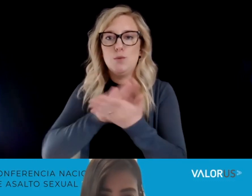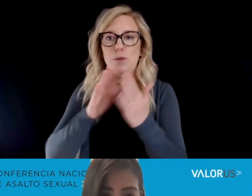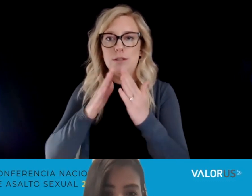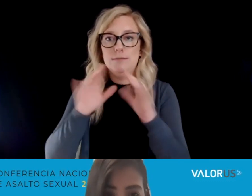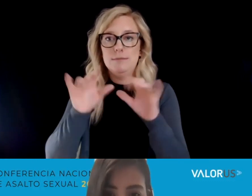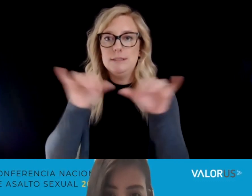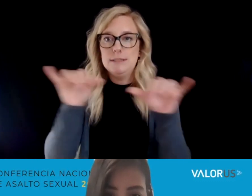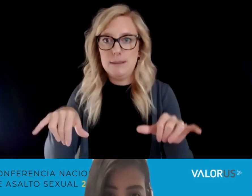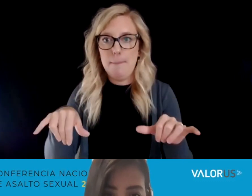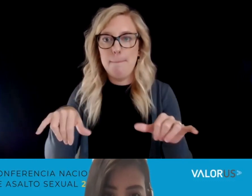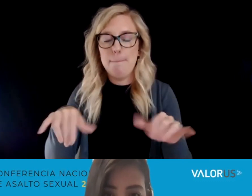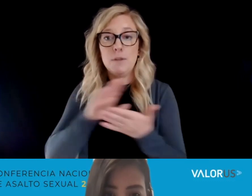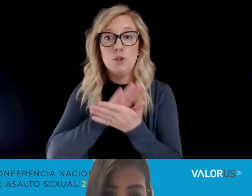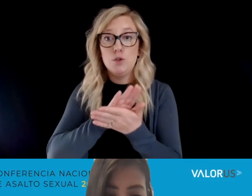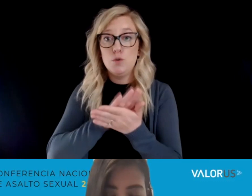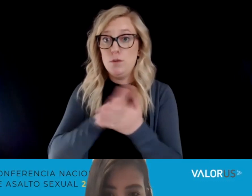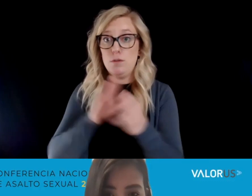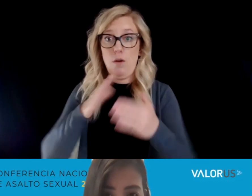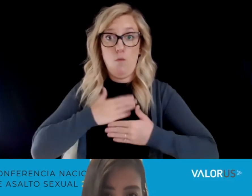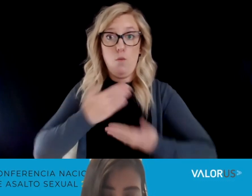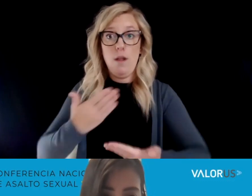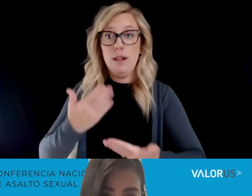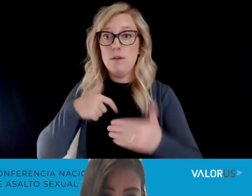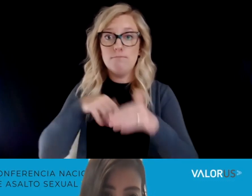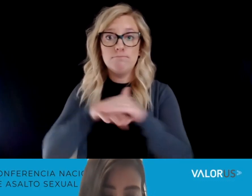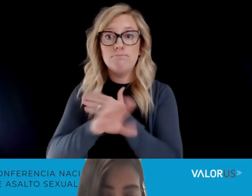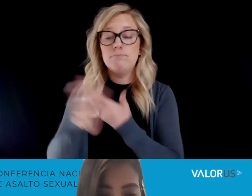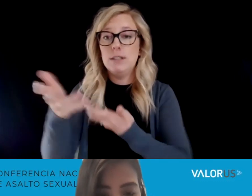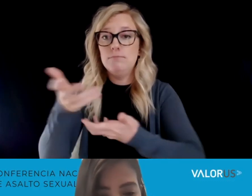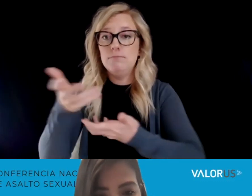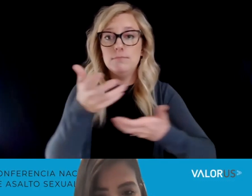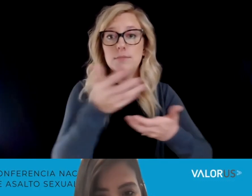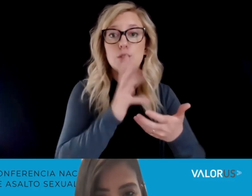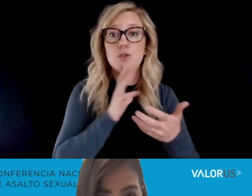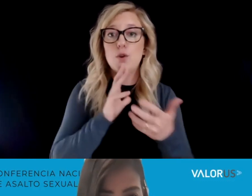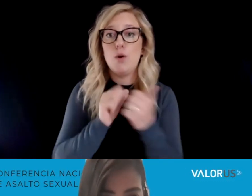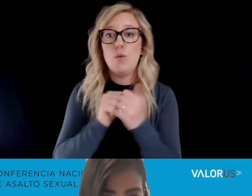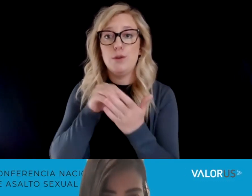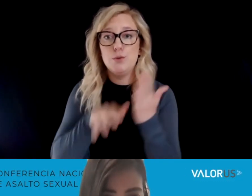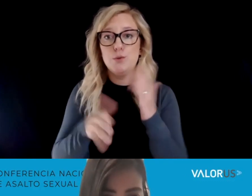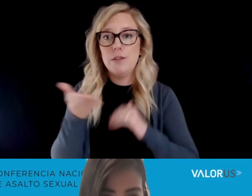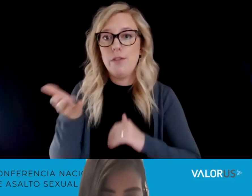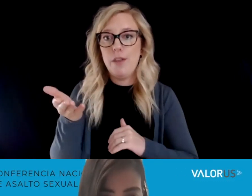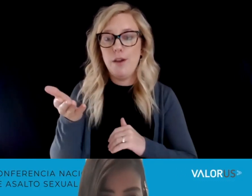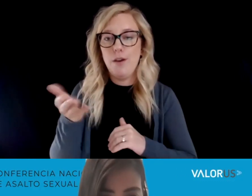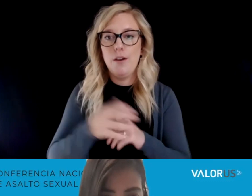us. So, we can talk to the students there. They didn't used to allow that before. So, now we can go in and talk about rape